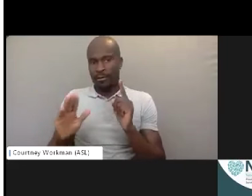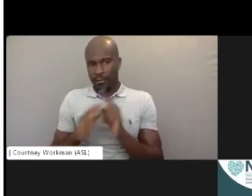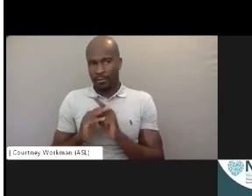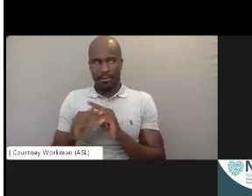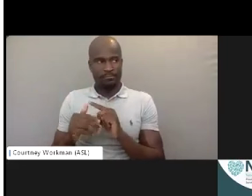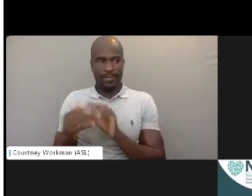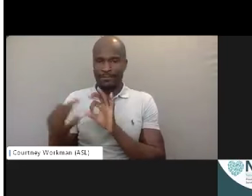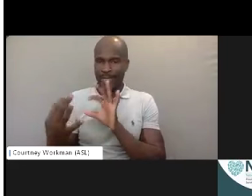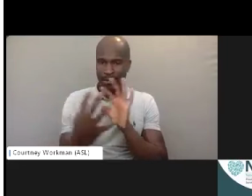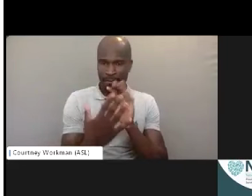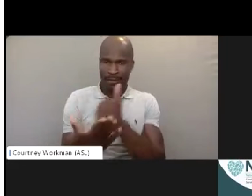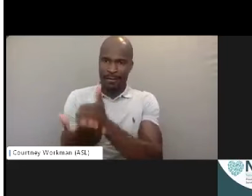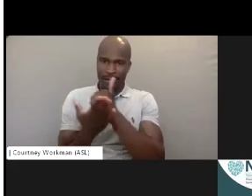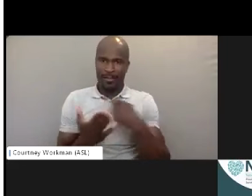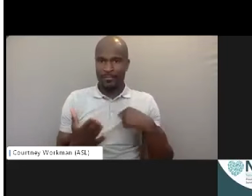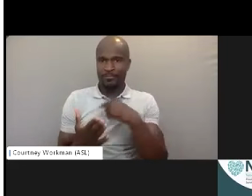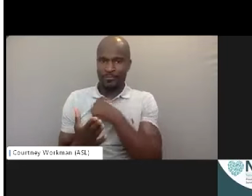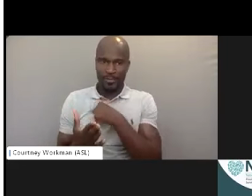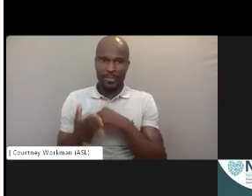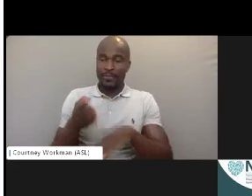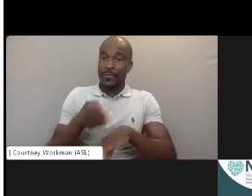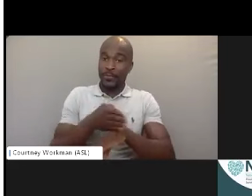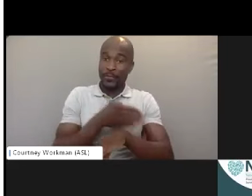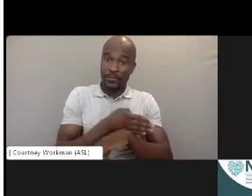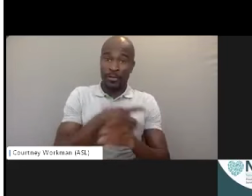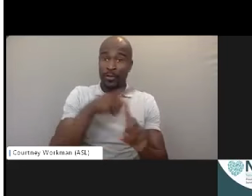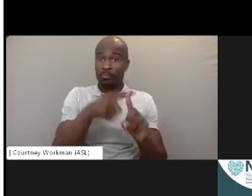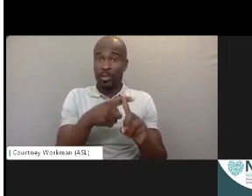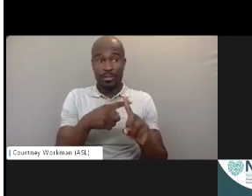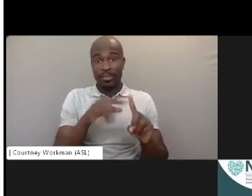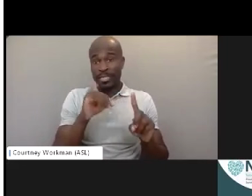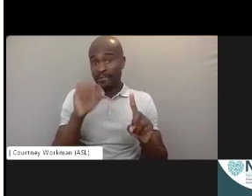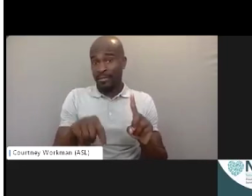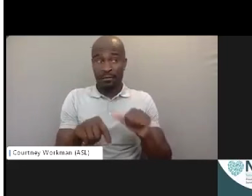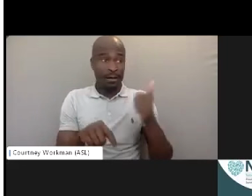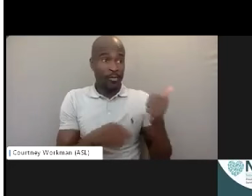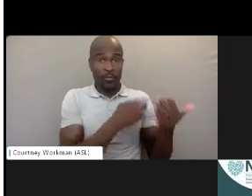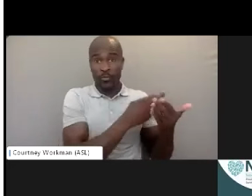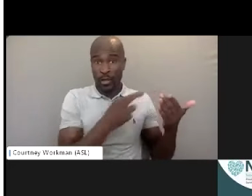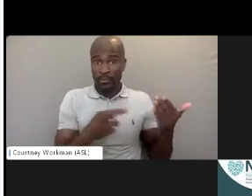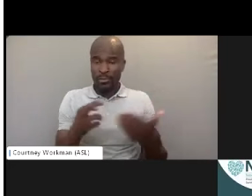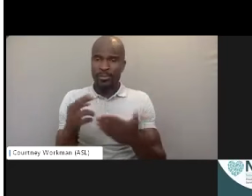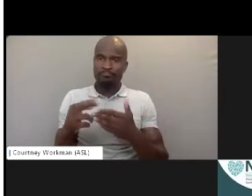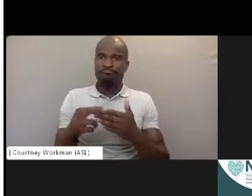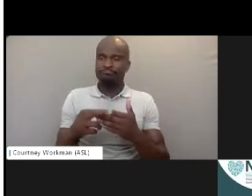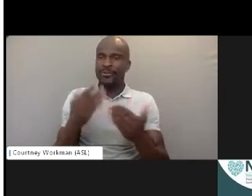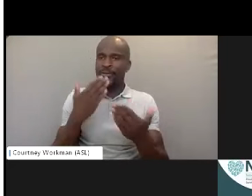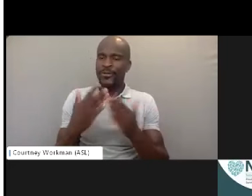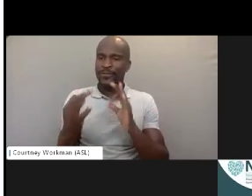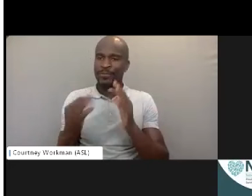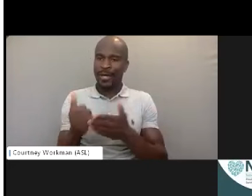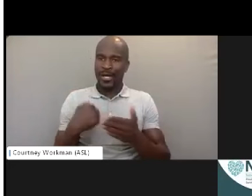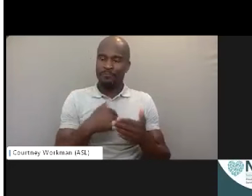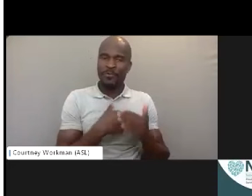and to also give us ideas and suggestions for resources that we can provide to the field. So when the session ends, there will be a